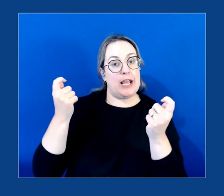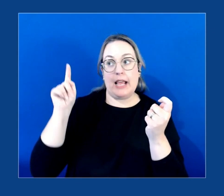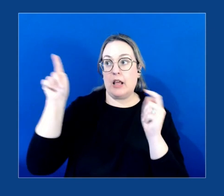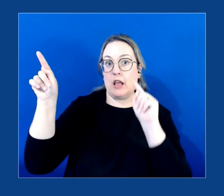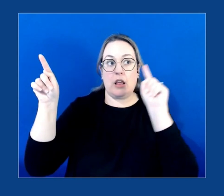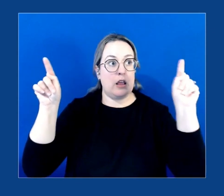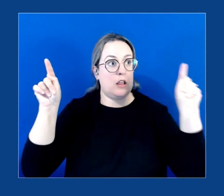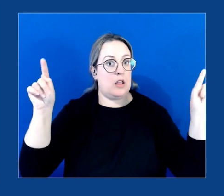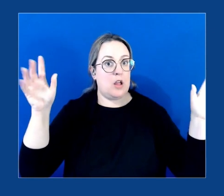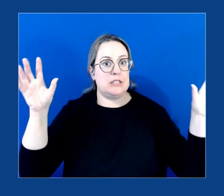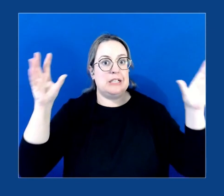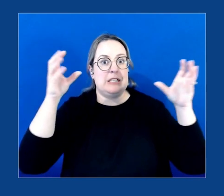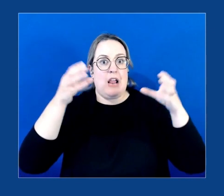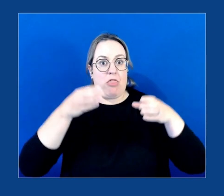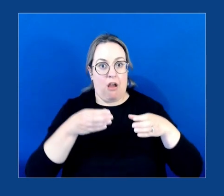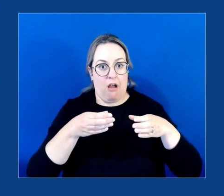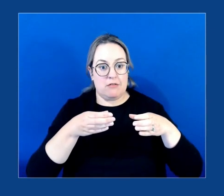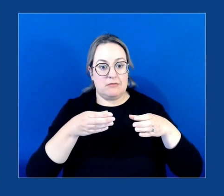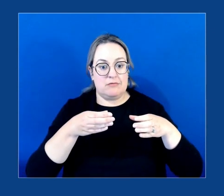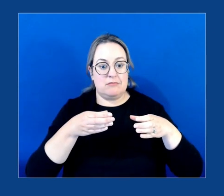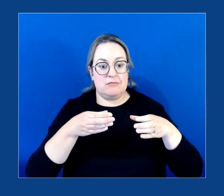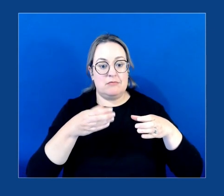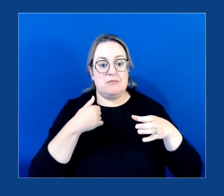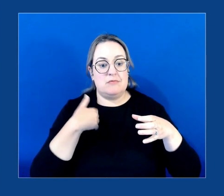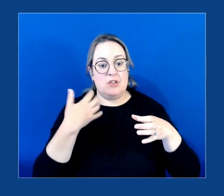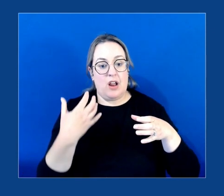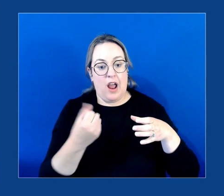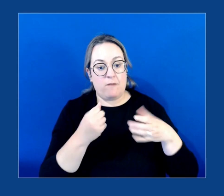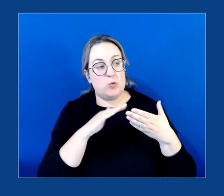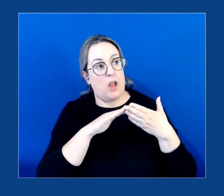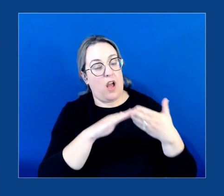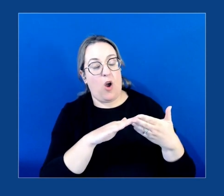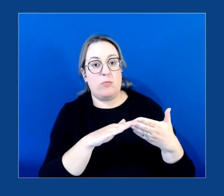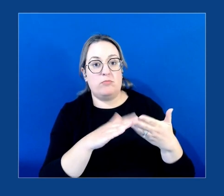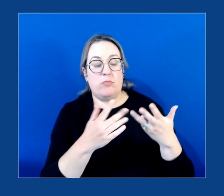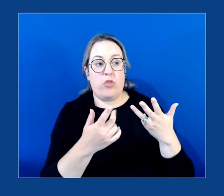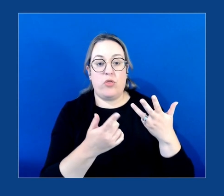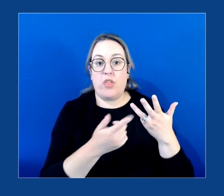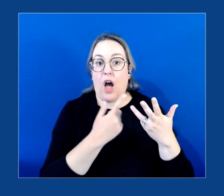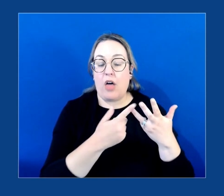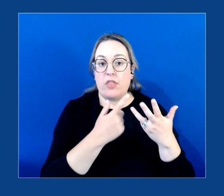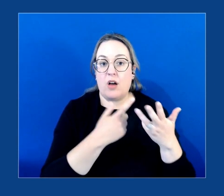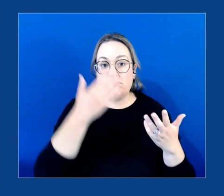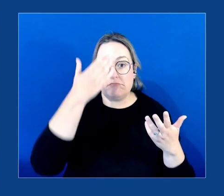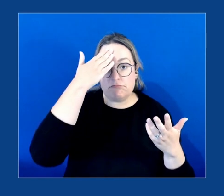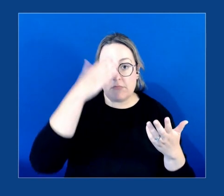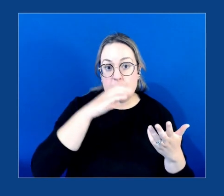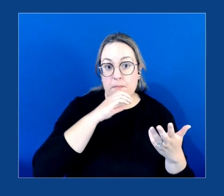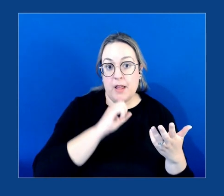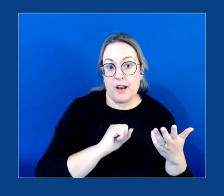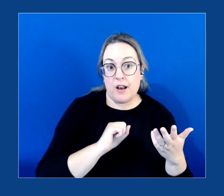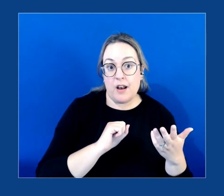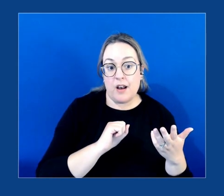with the approval and permission of all the old fellas. Yeah, there were nearly 15 of them in